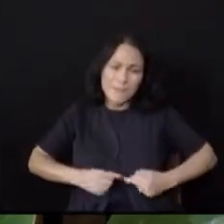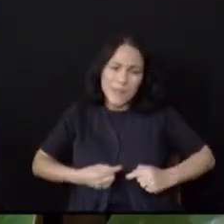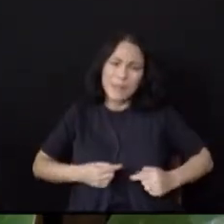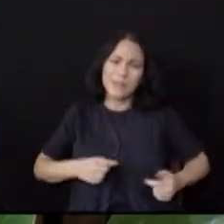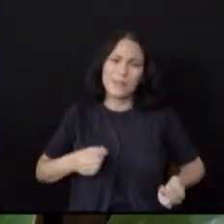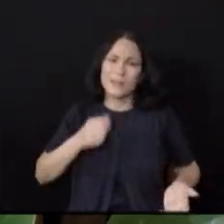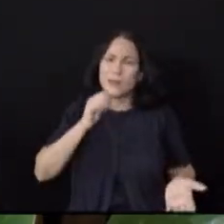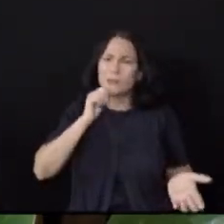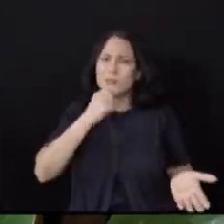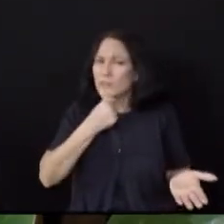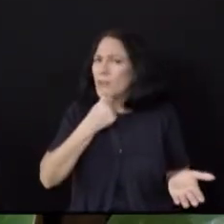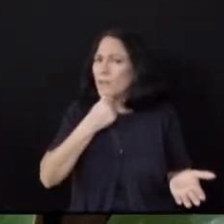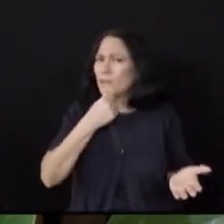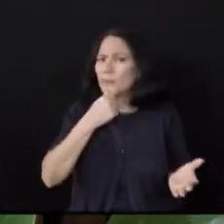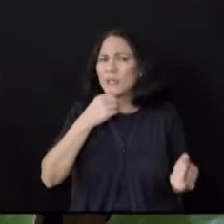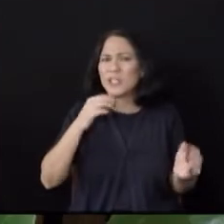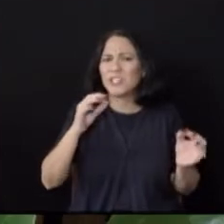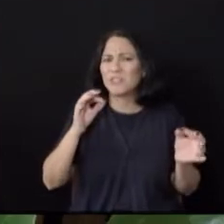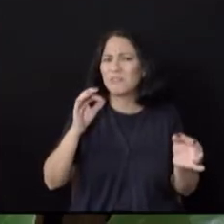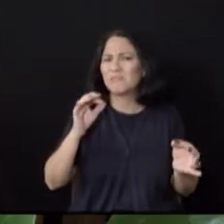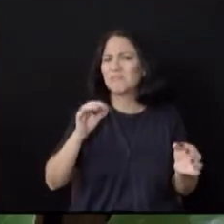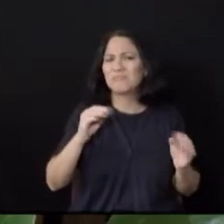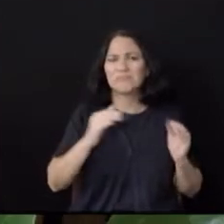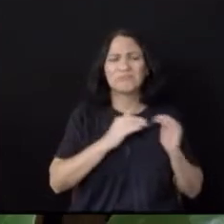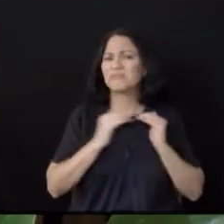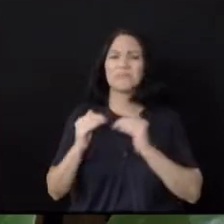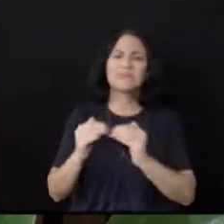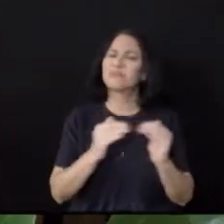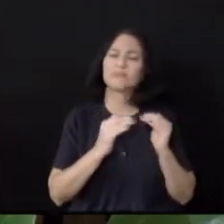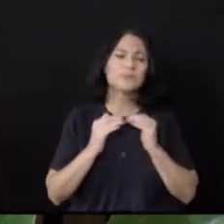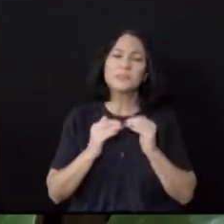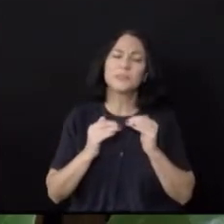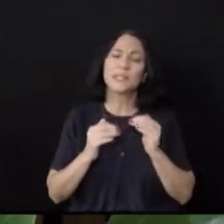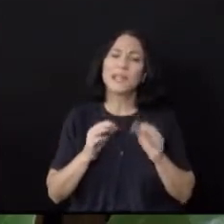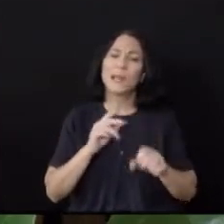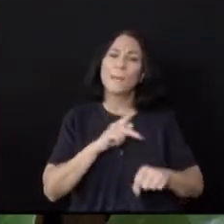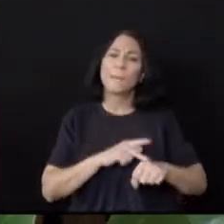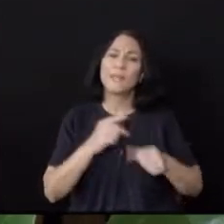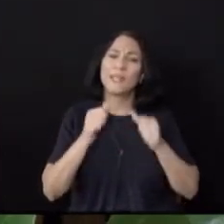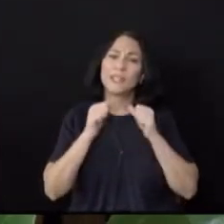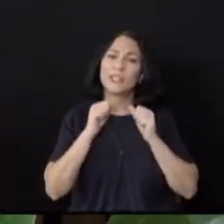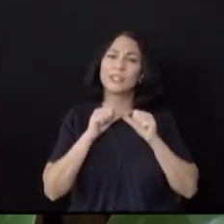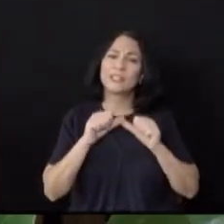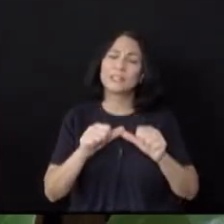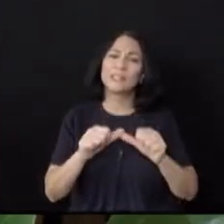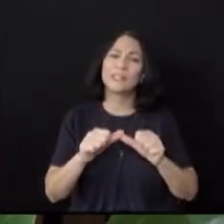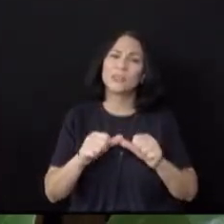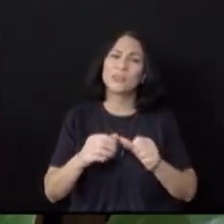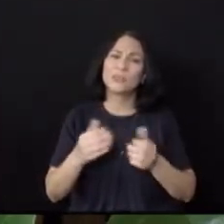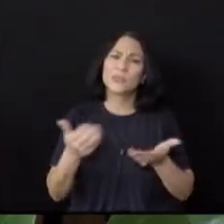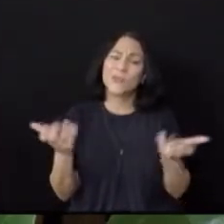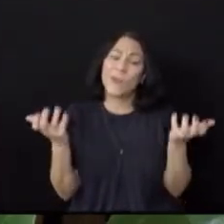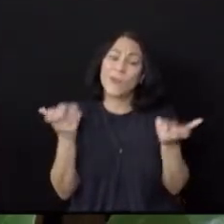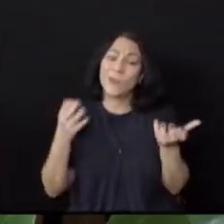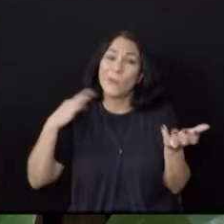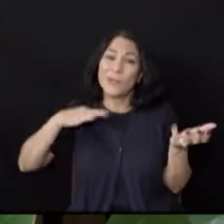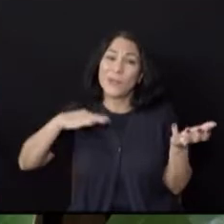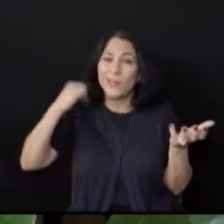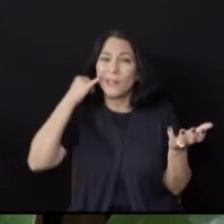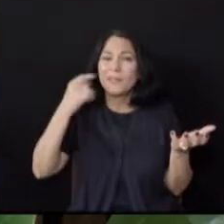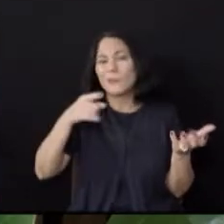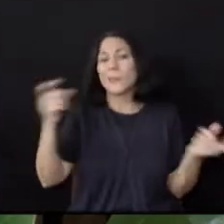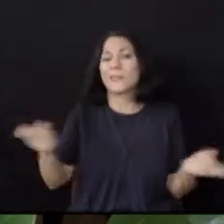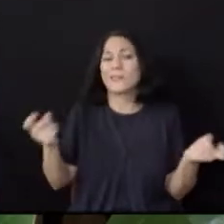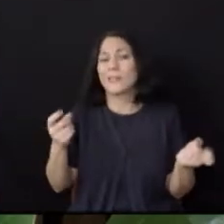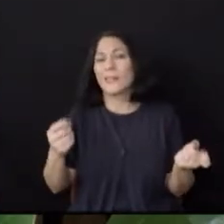unjustly, undeservedly, wrongfully. And then Peter goes on, he says, for what credit is it if when you sin and are beaten for it, you